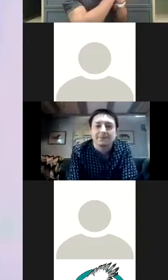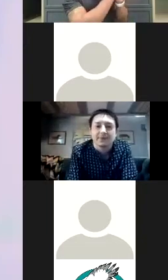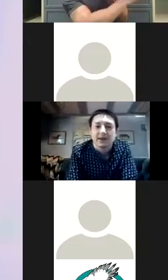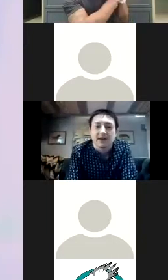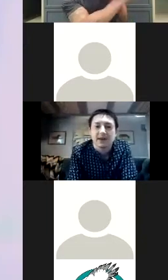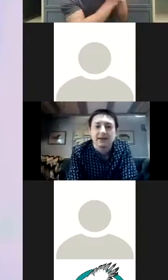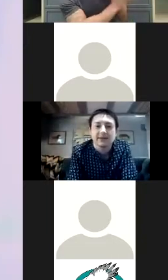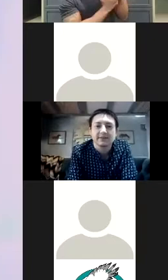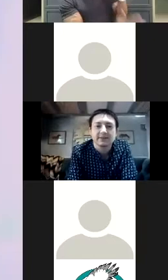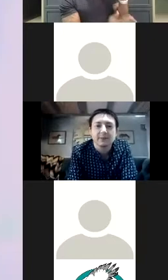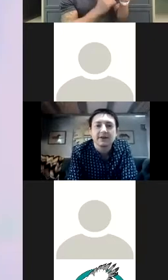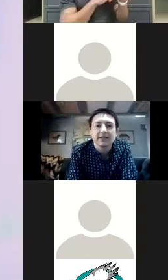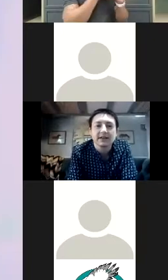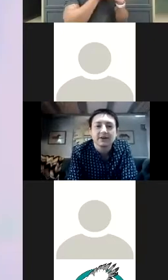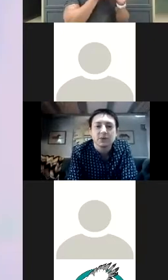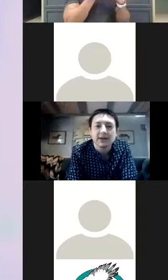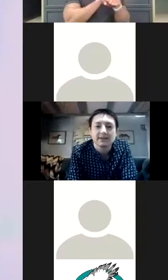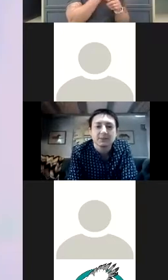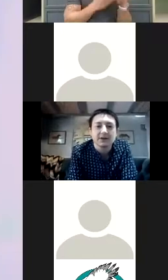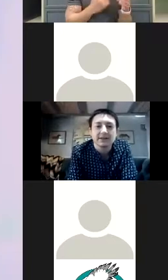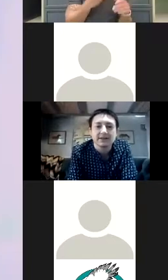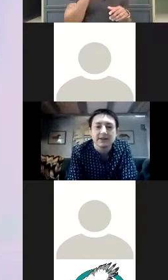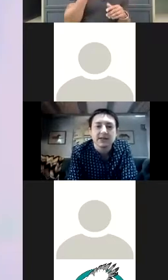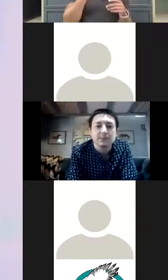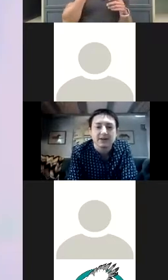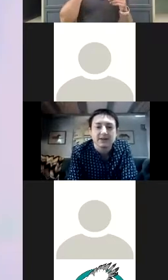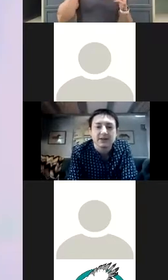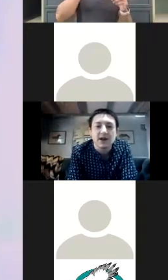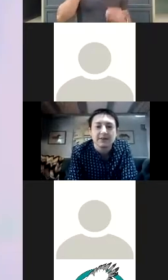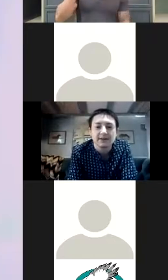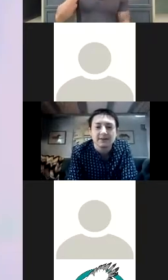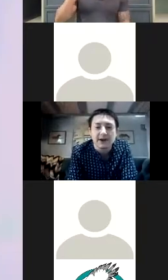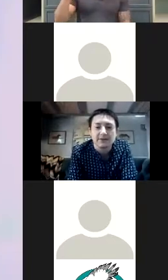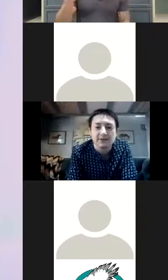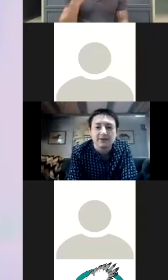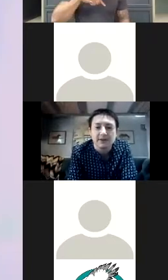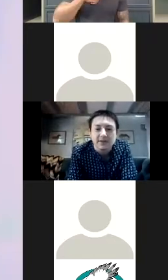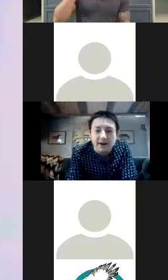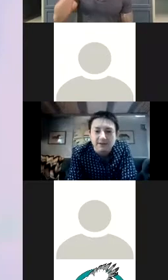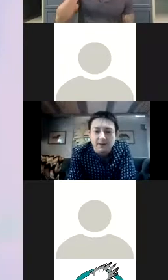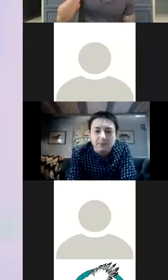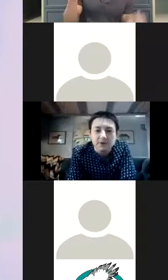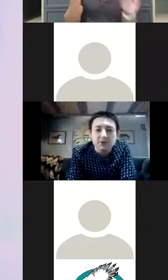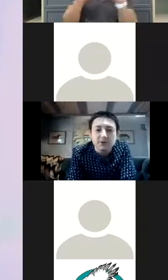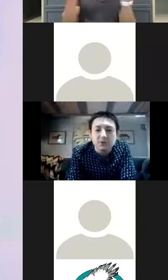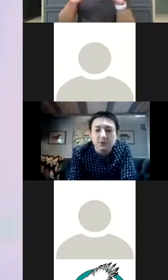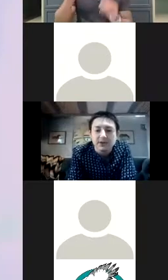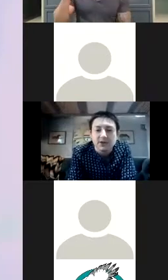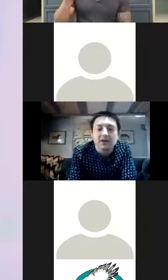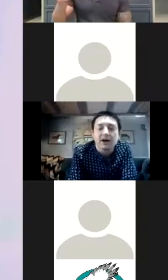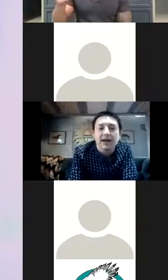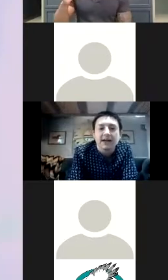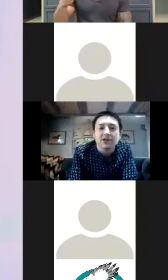And it says, spiraling, we experience and keep it. The nothing spirals that resemble you and